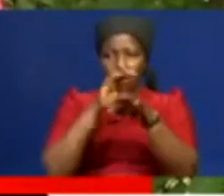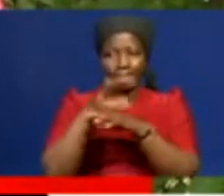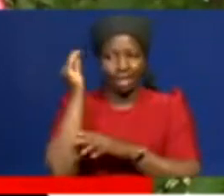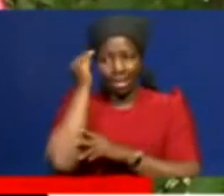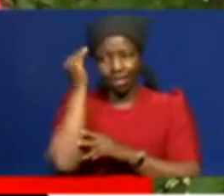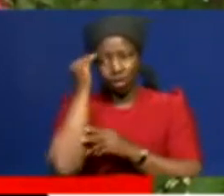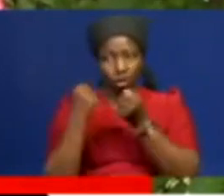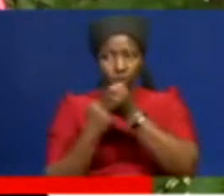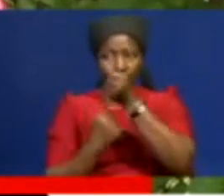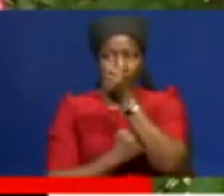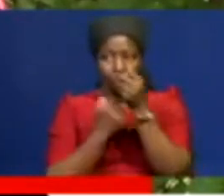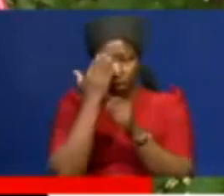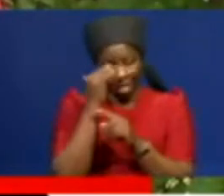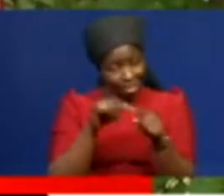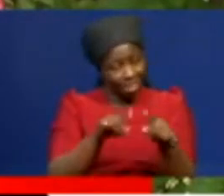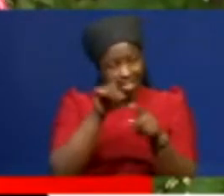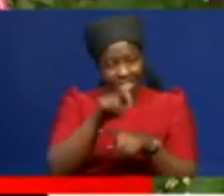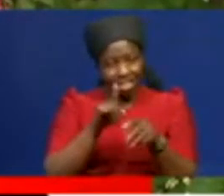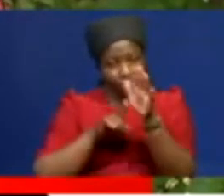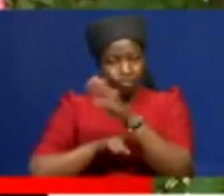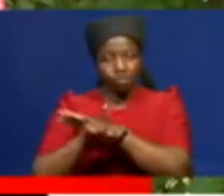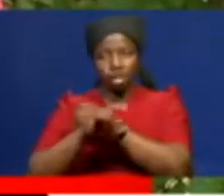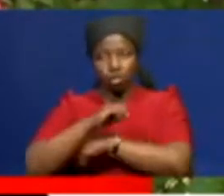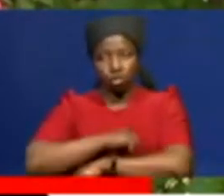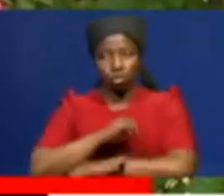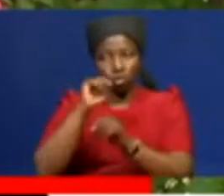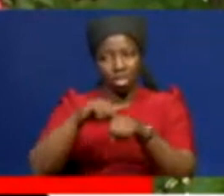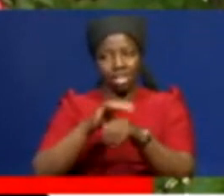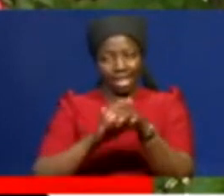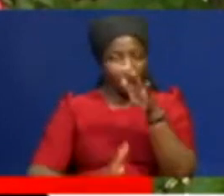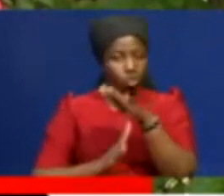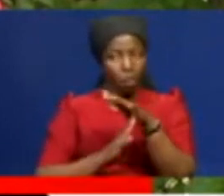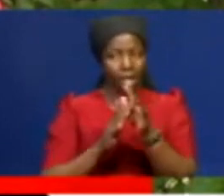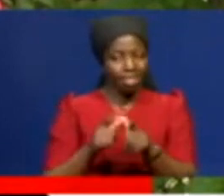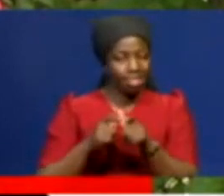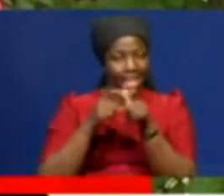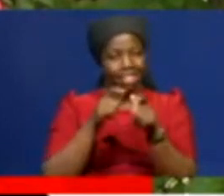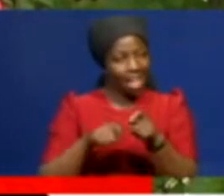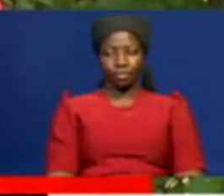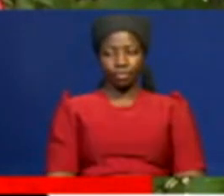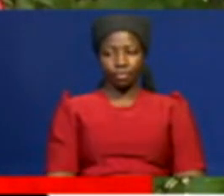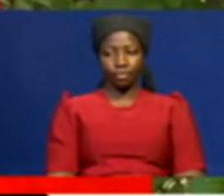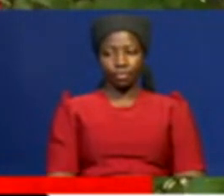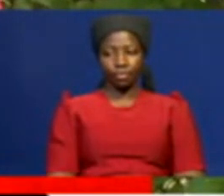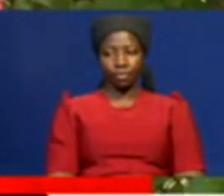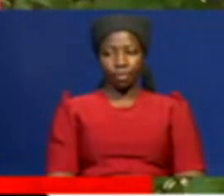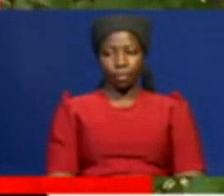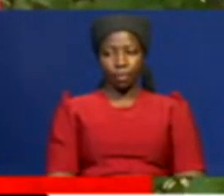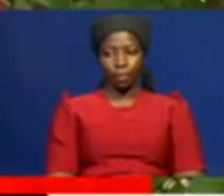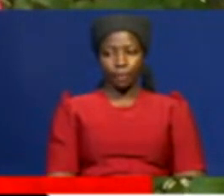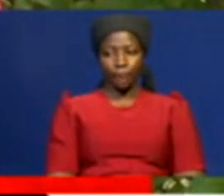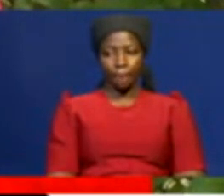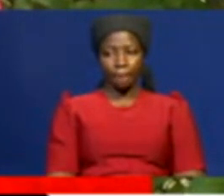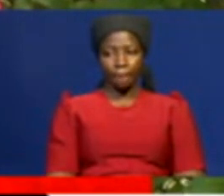Because these young talents have to go to school. So you can get a super talented player who is coming from a disadvantaged background. There are some few corporates